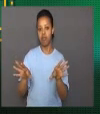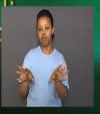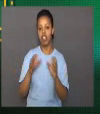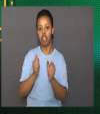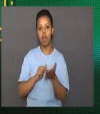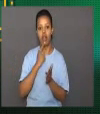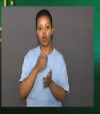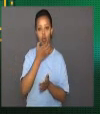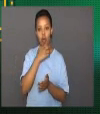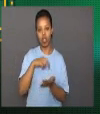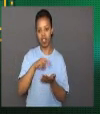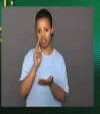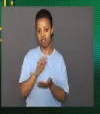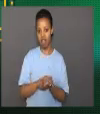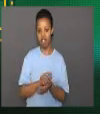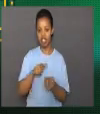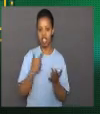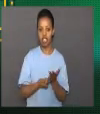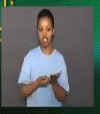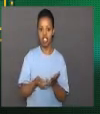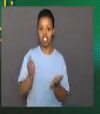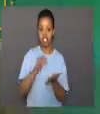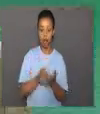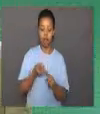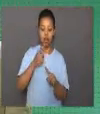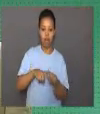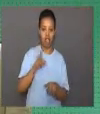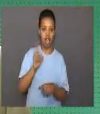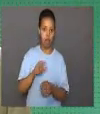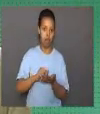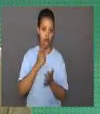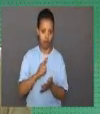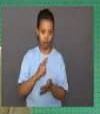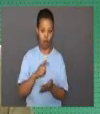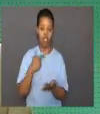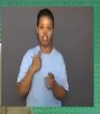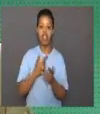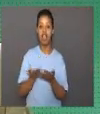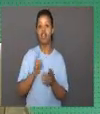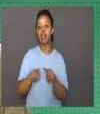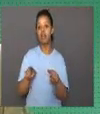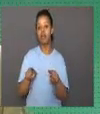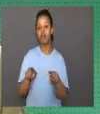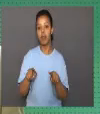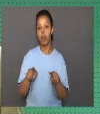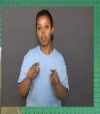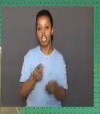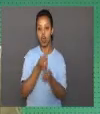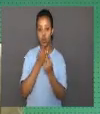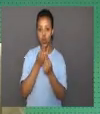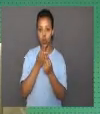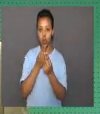heat, which then needs to be replaced. However, the nutrients in